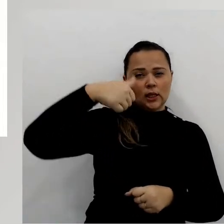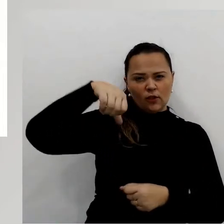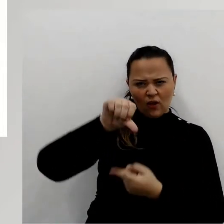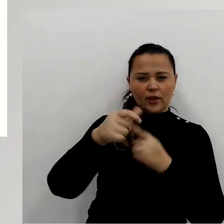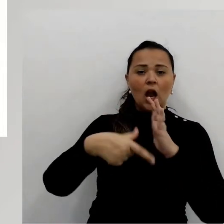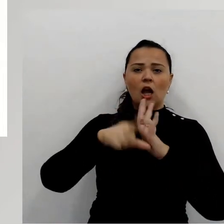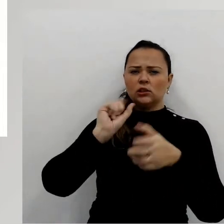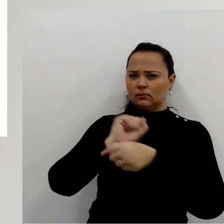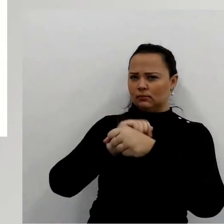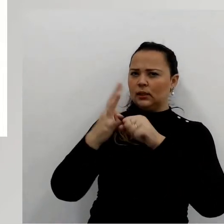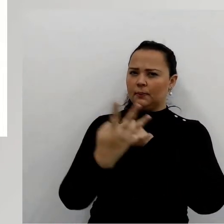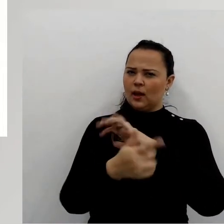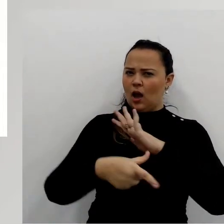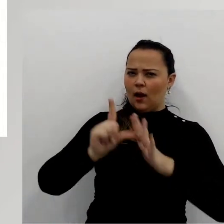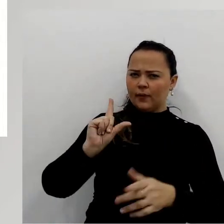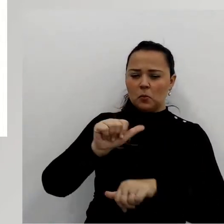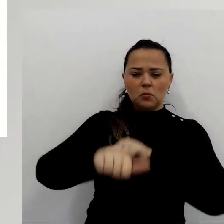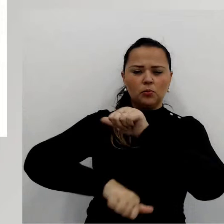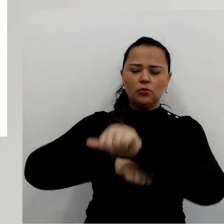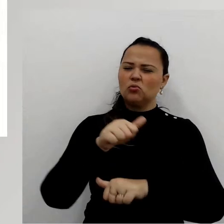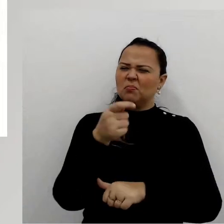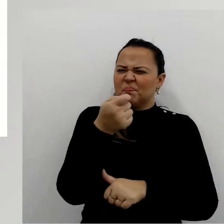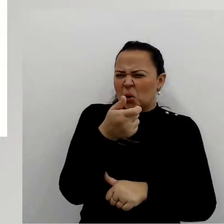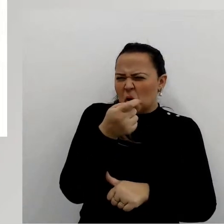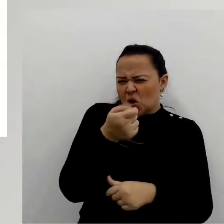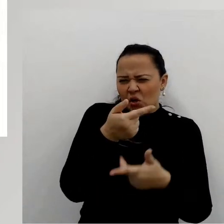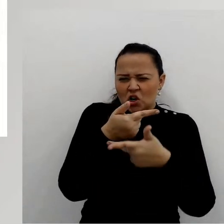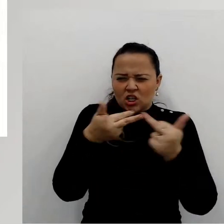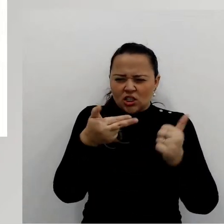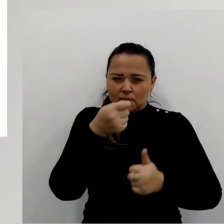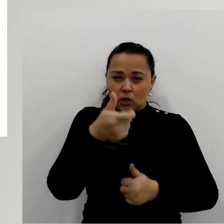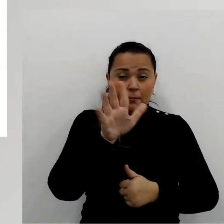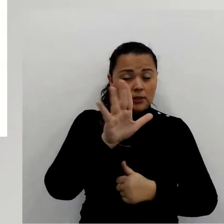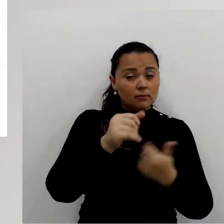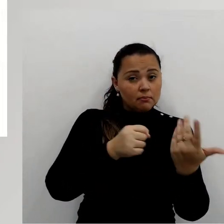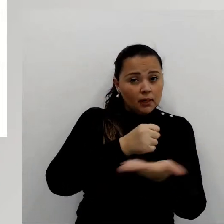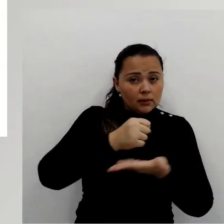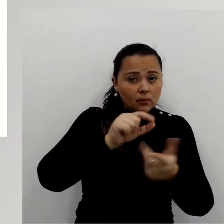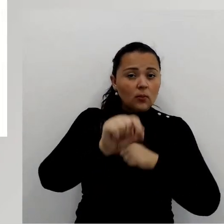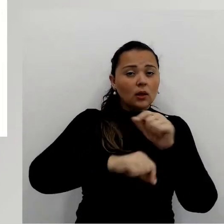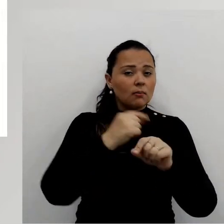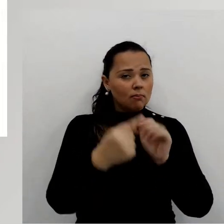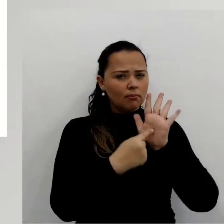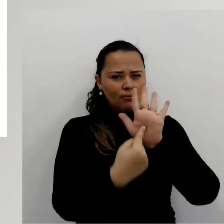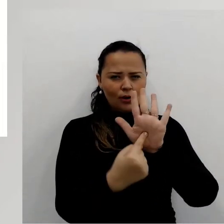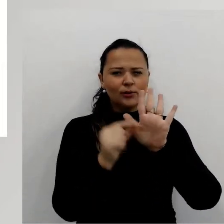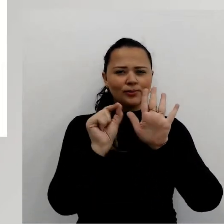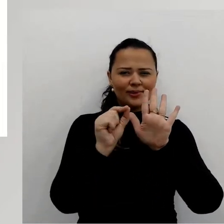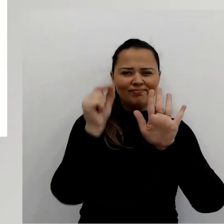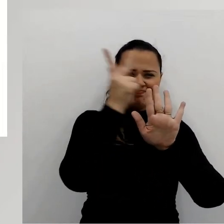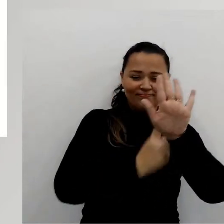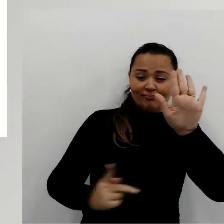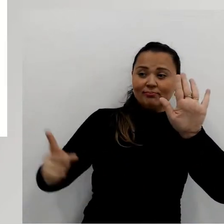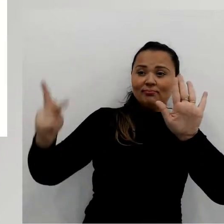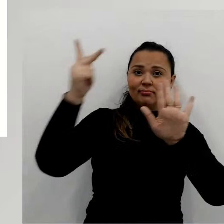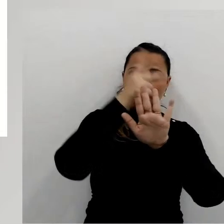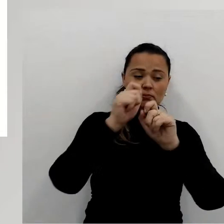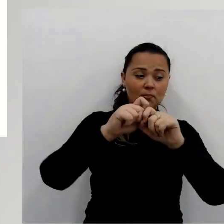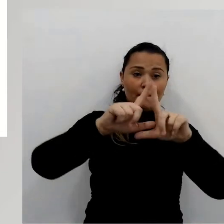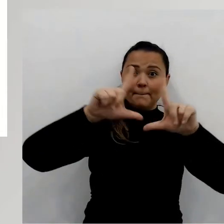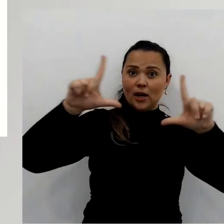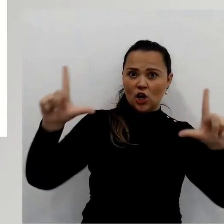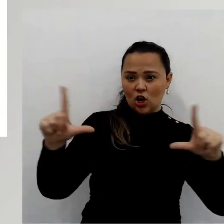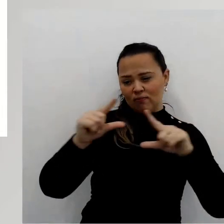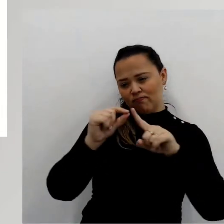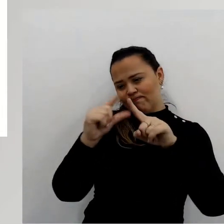that much. It's changed a little bit. But basically what this shows is that the vast majority of print service providers are